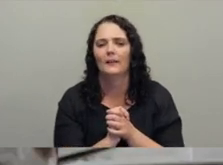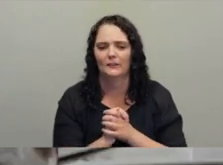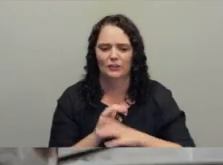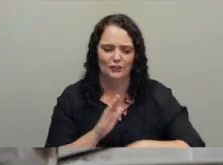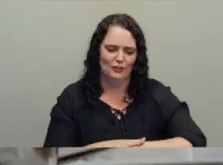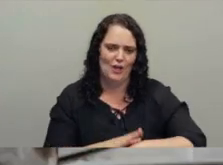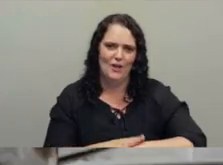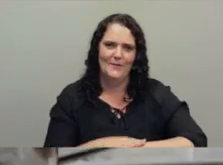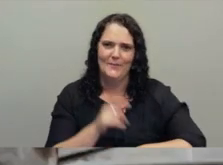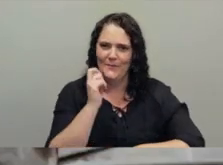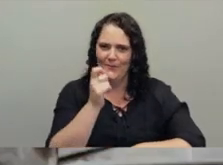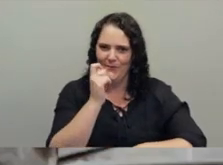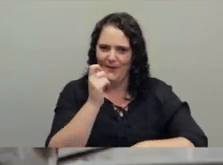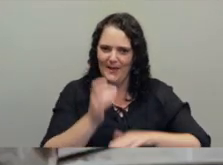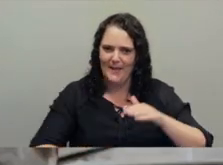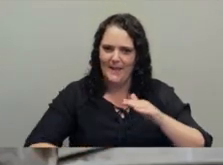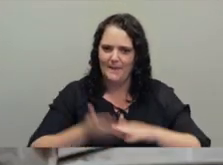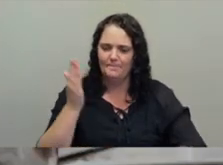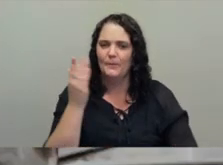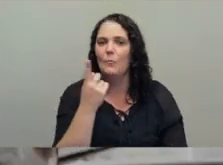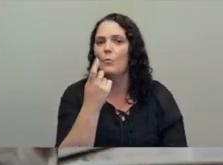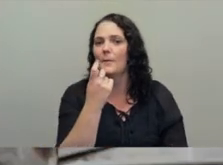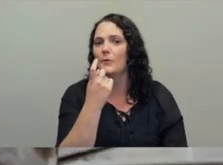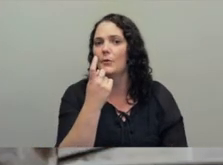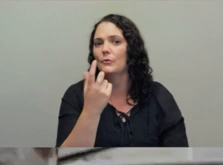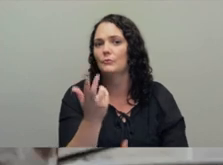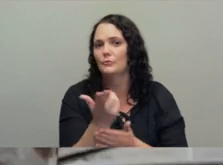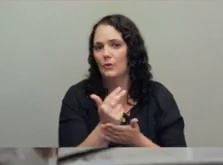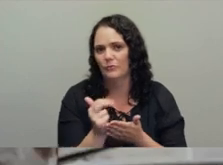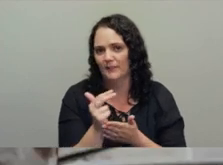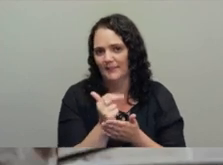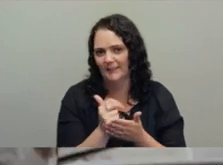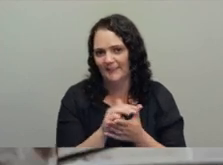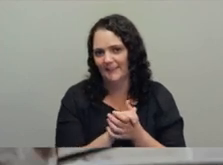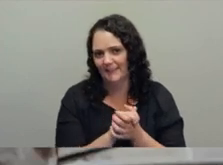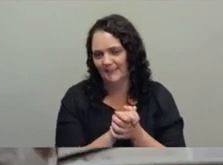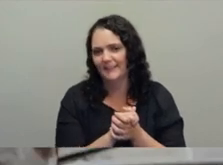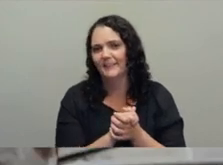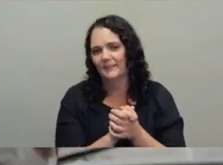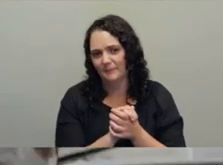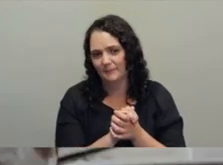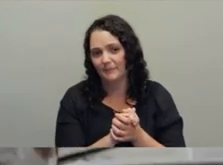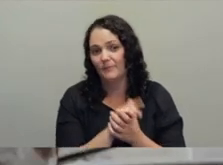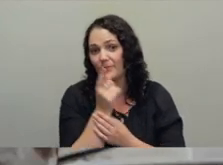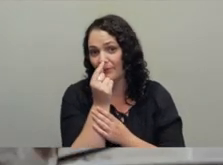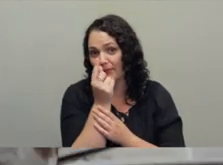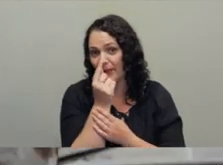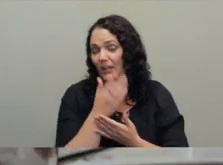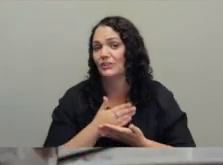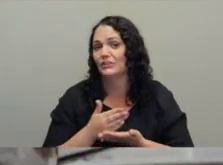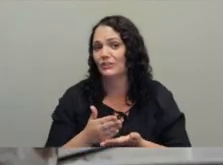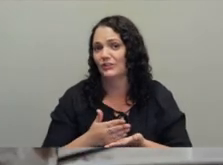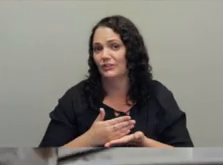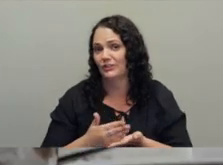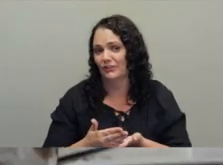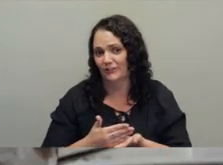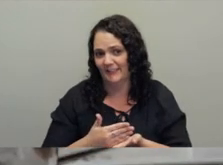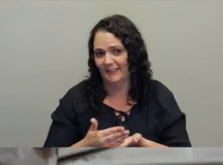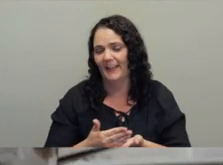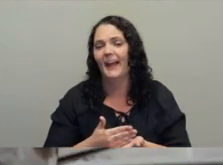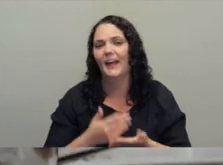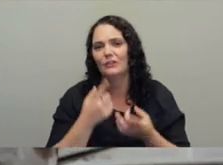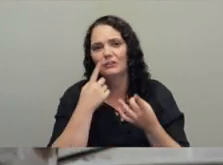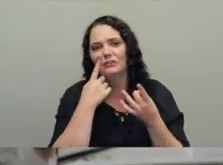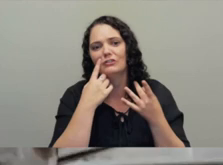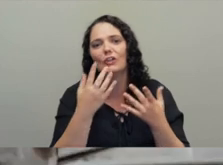do one more drawing. This is how it always goes. You are gonna share your drawings and show your drawings. We're gonna have a whole Boucher bad drawing